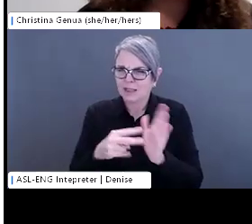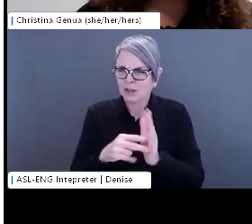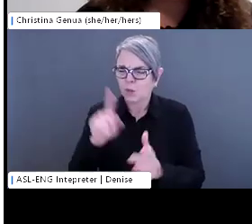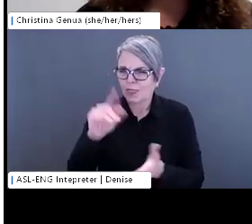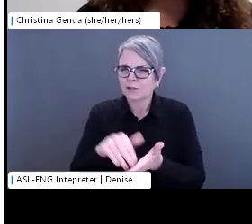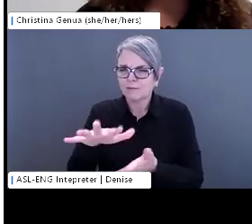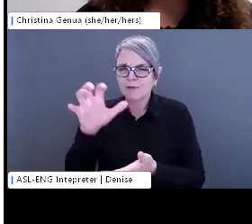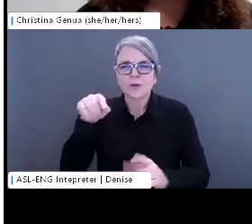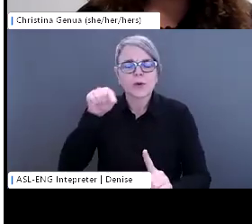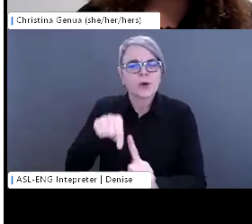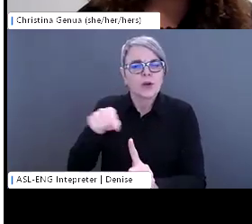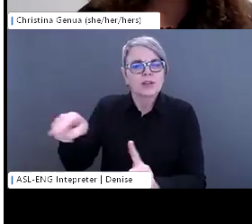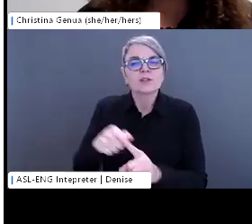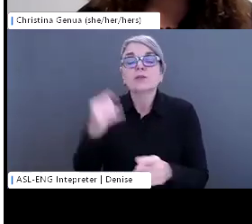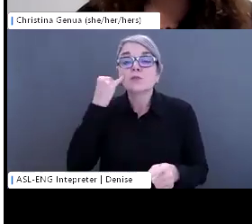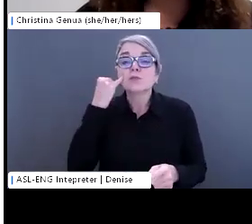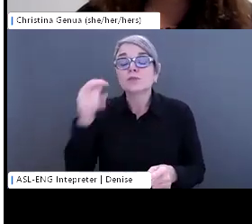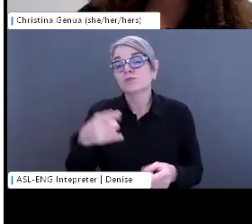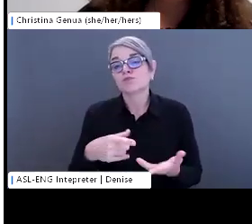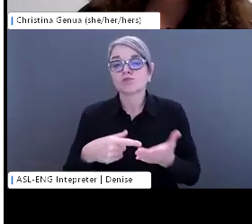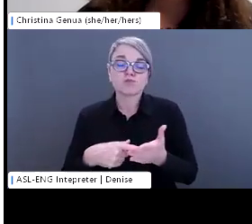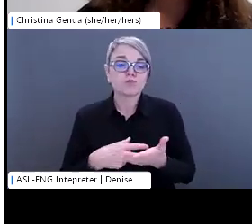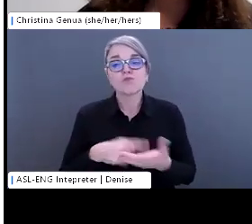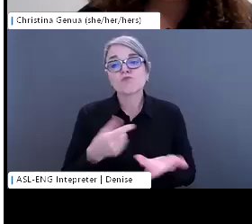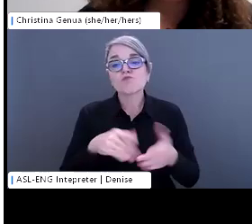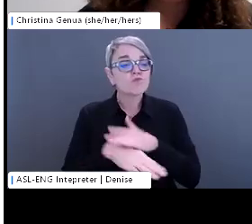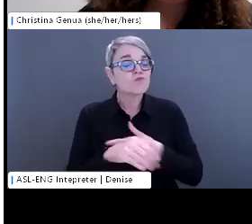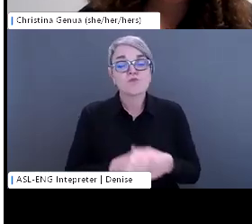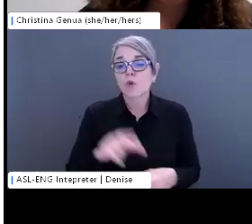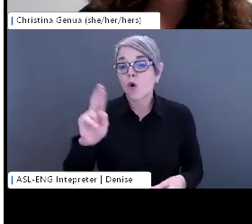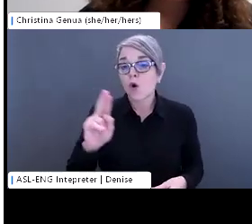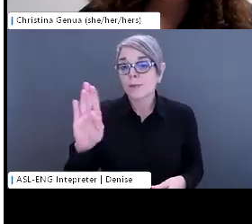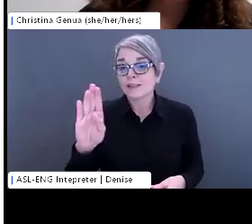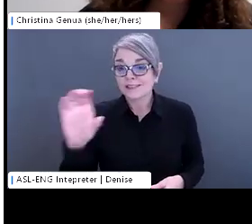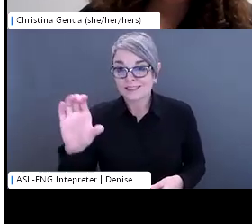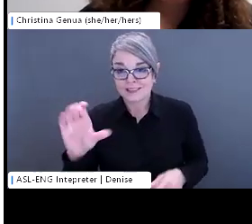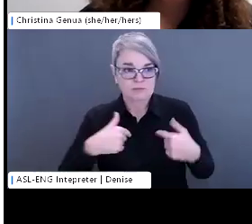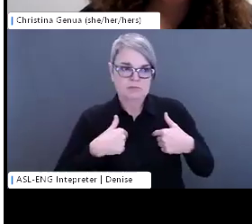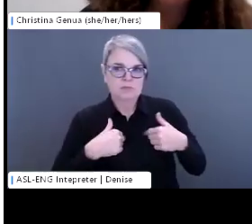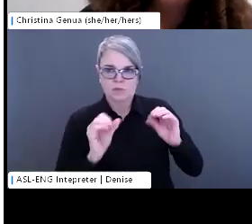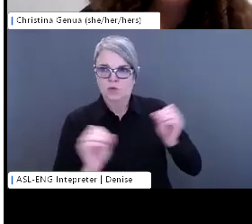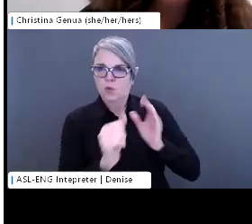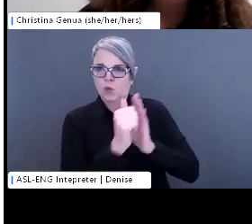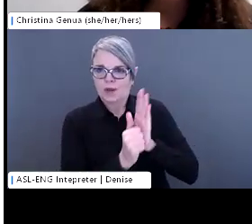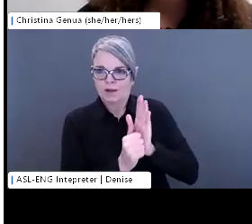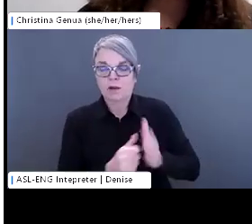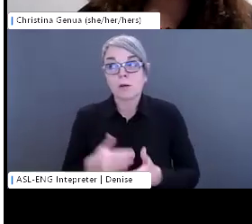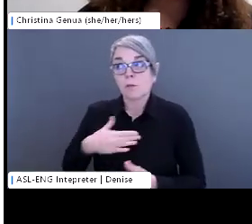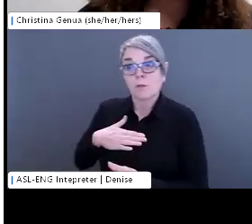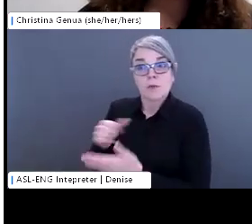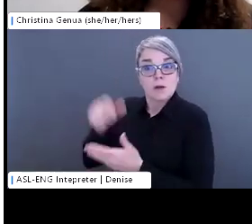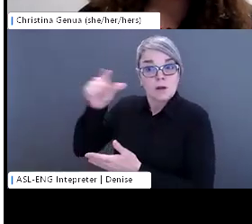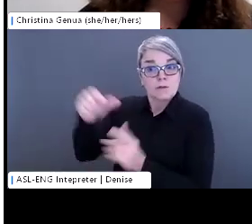you go into an RBC, but you don't bank there and your Government of Canada check is for $3,000,